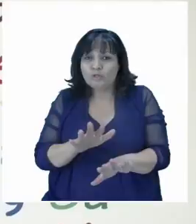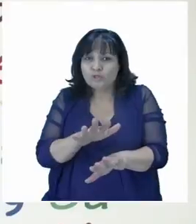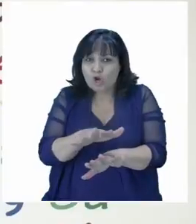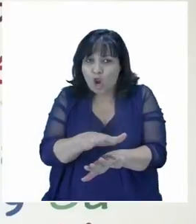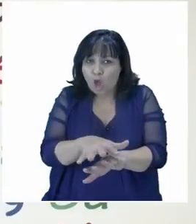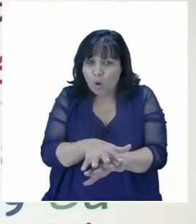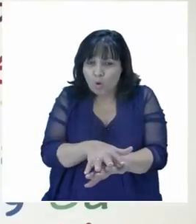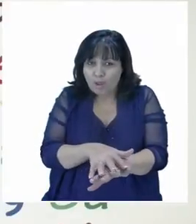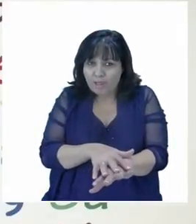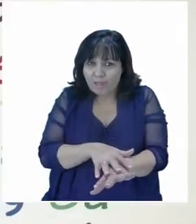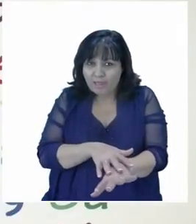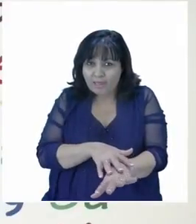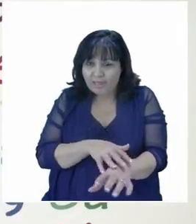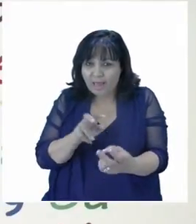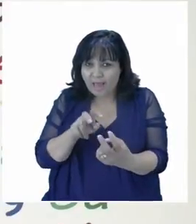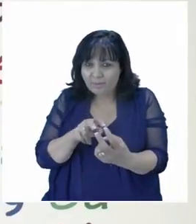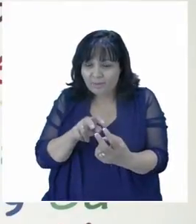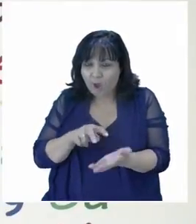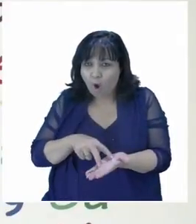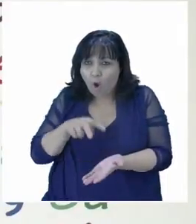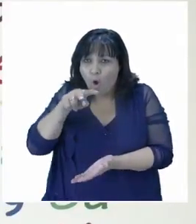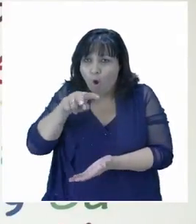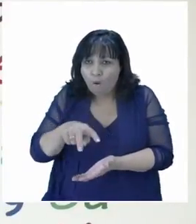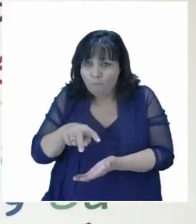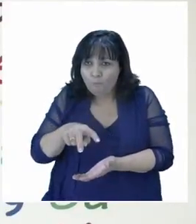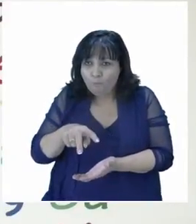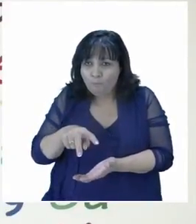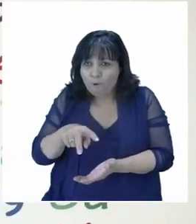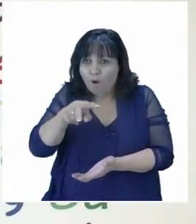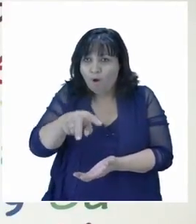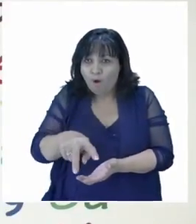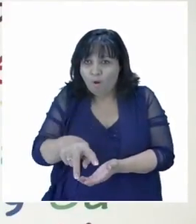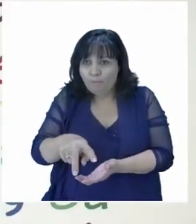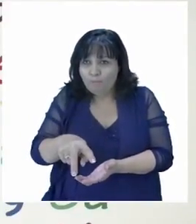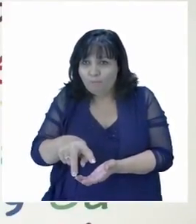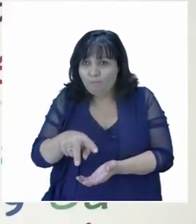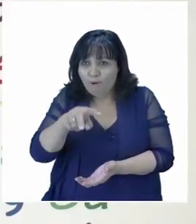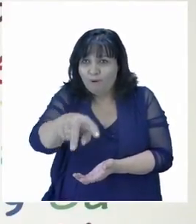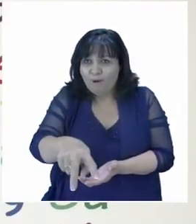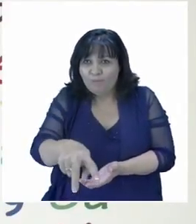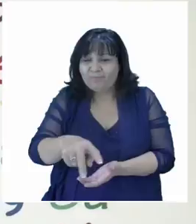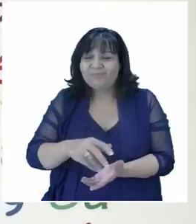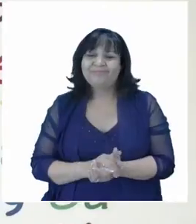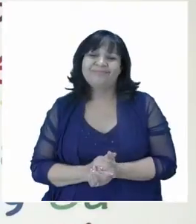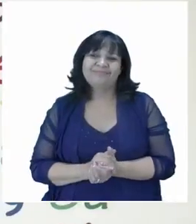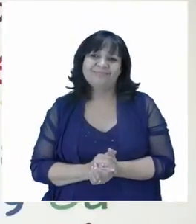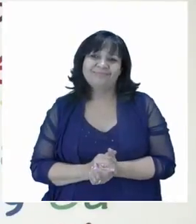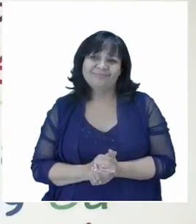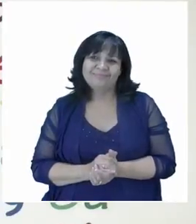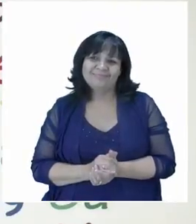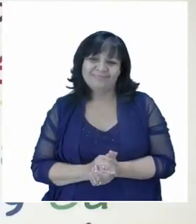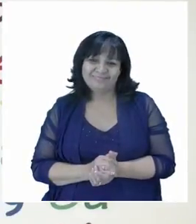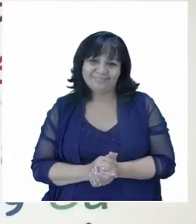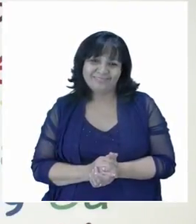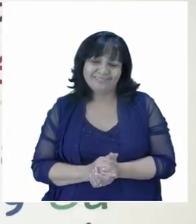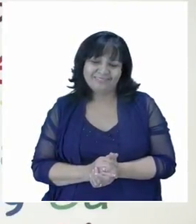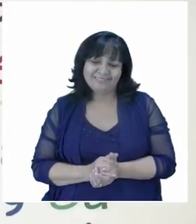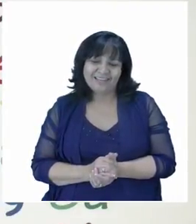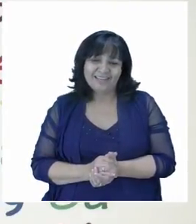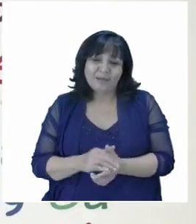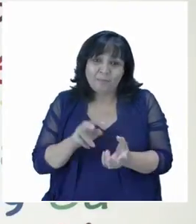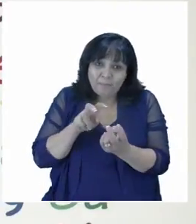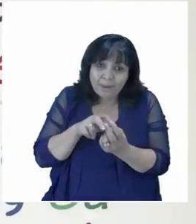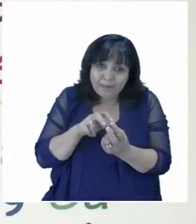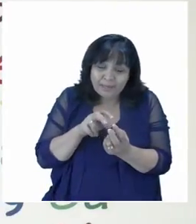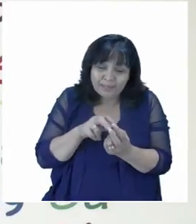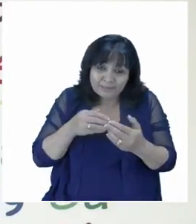hop, hop. Let's go. The bunny has started. Hop,